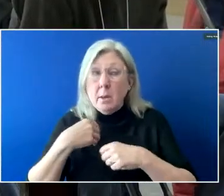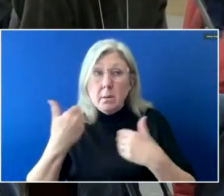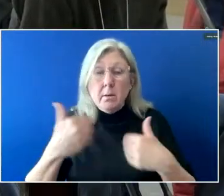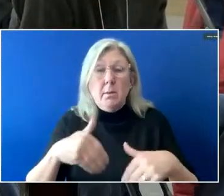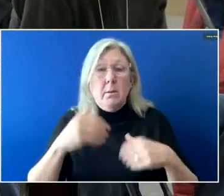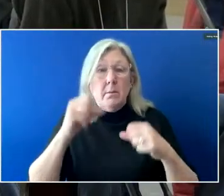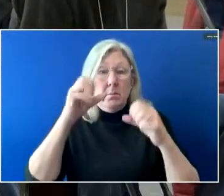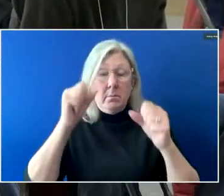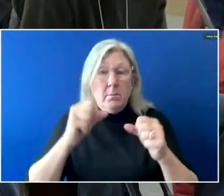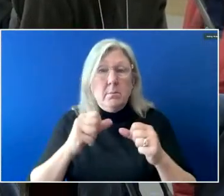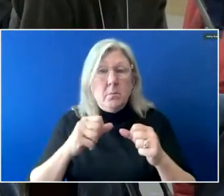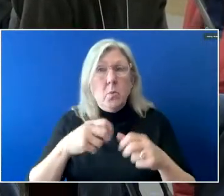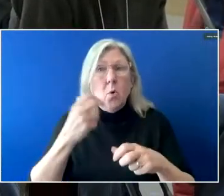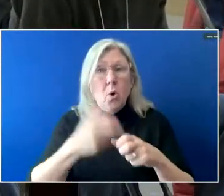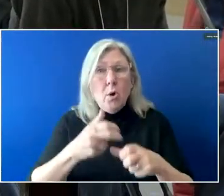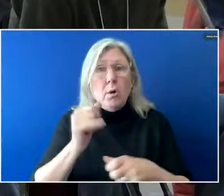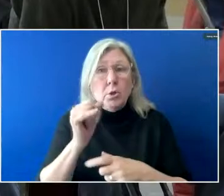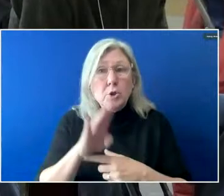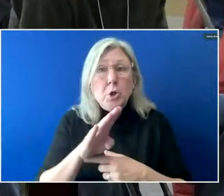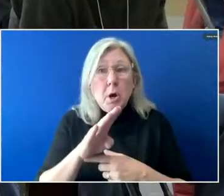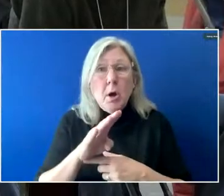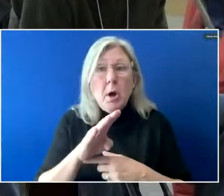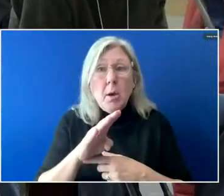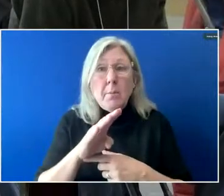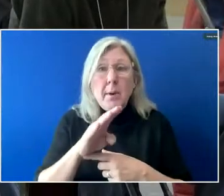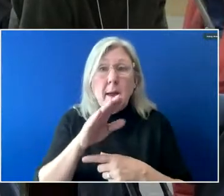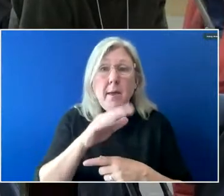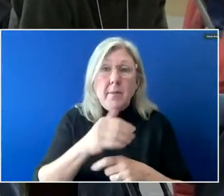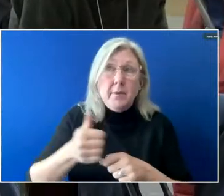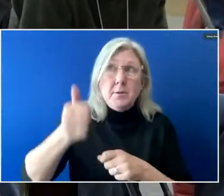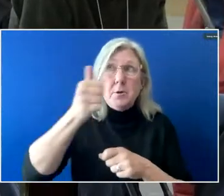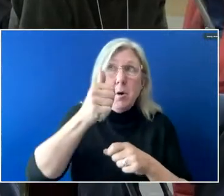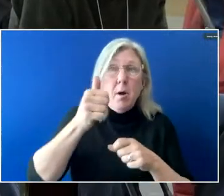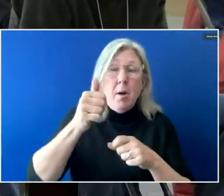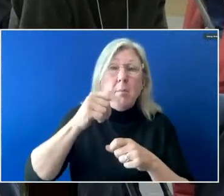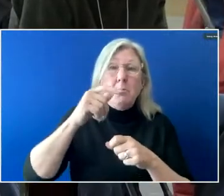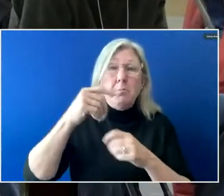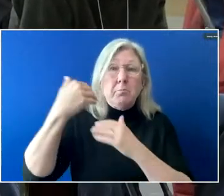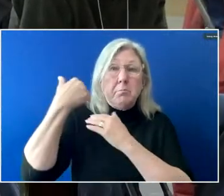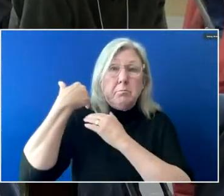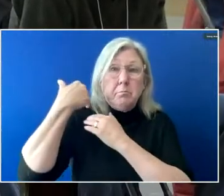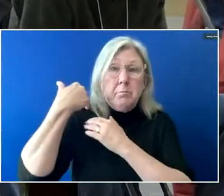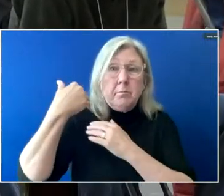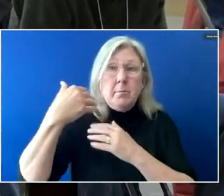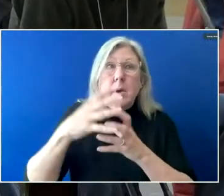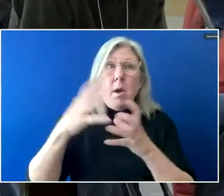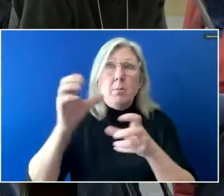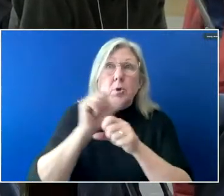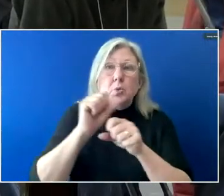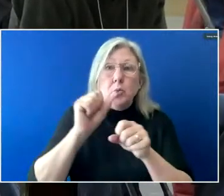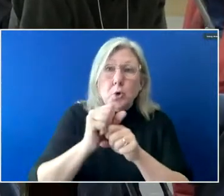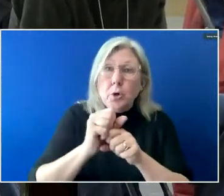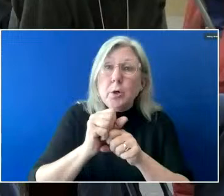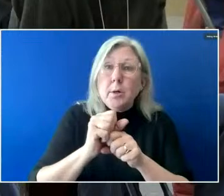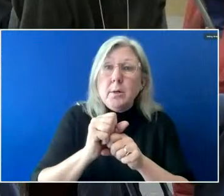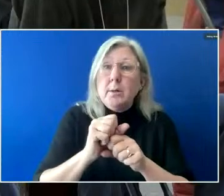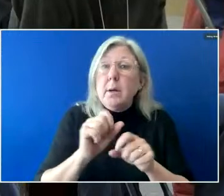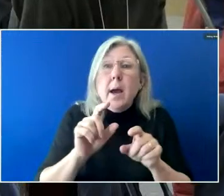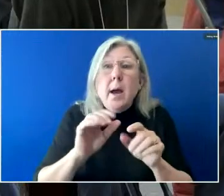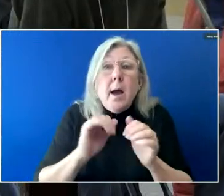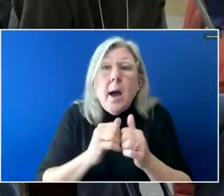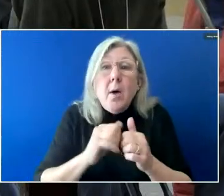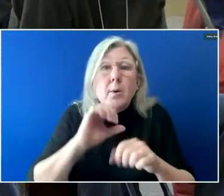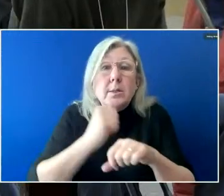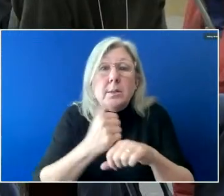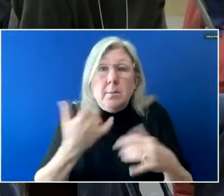that job uh at the top level and uh how much work that goes into that just the way it is now and